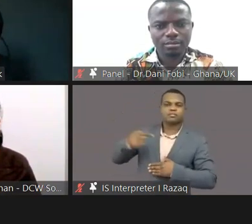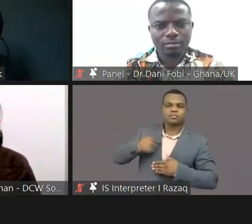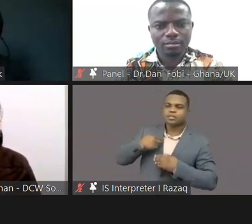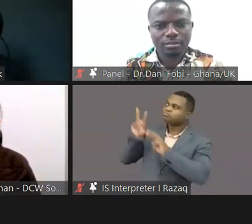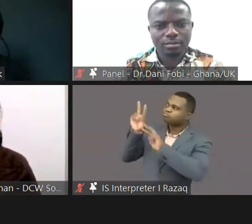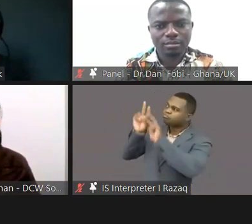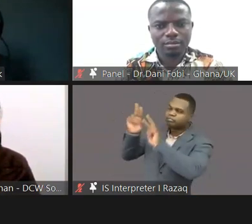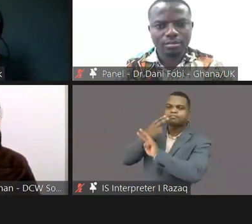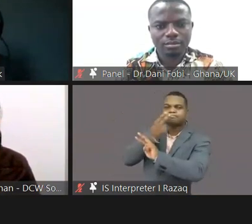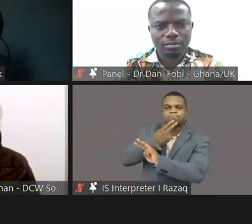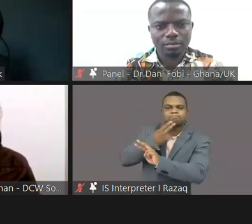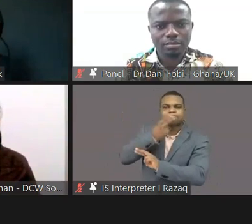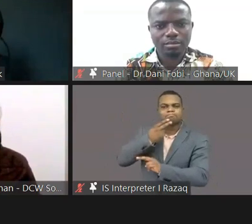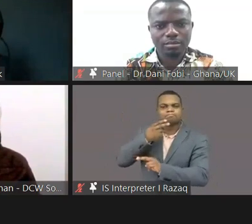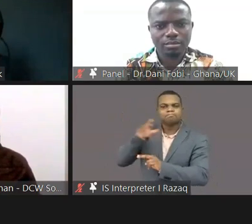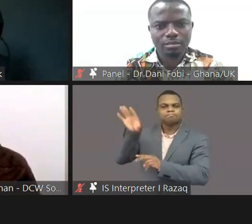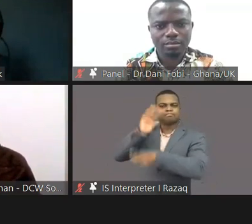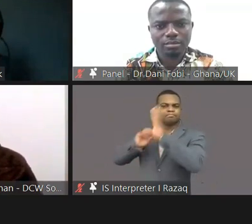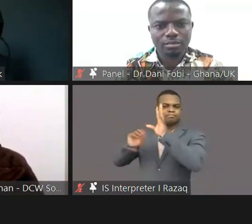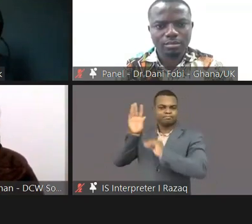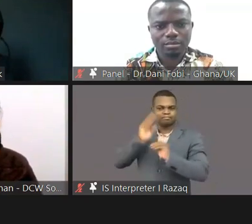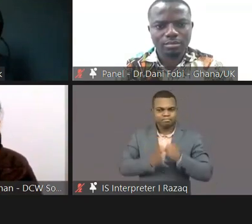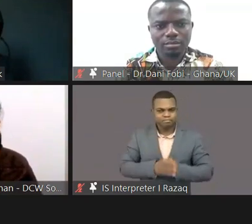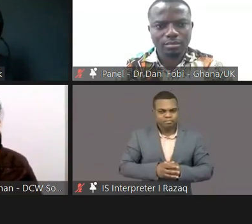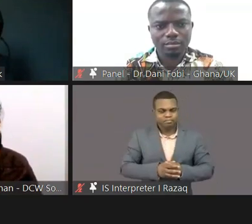even think about. And also,